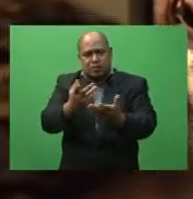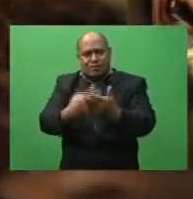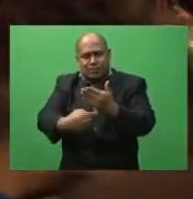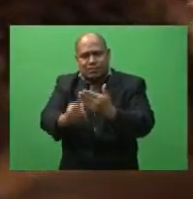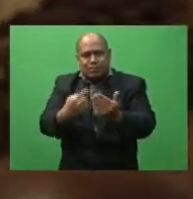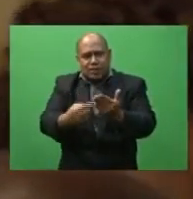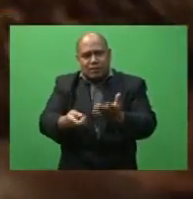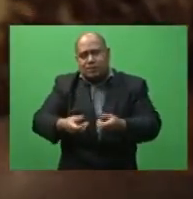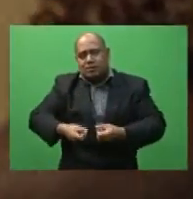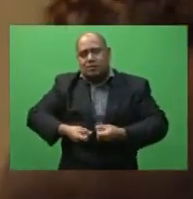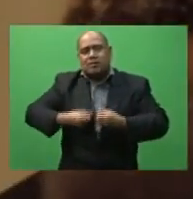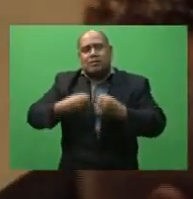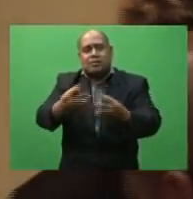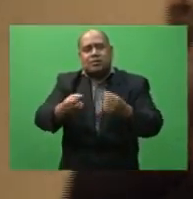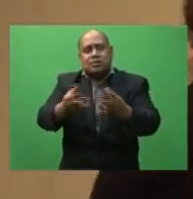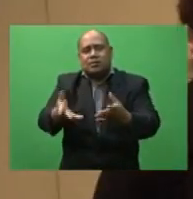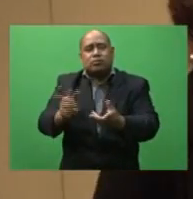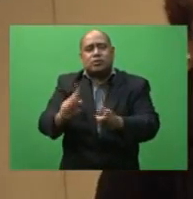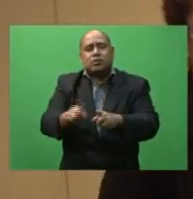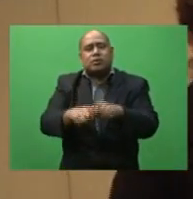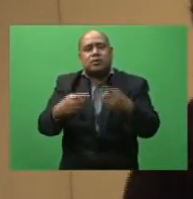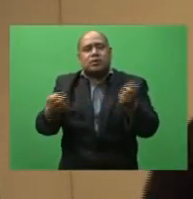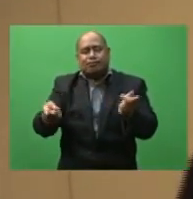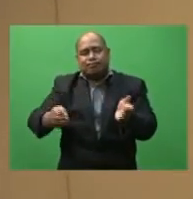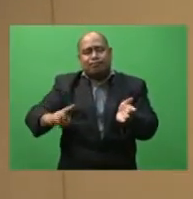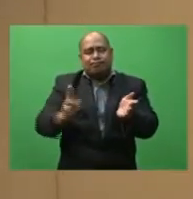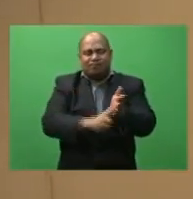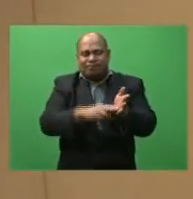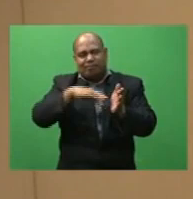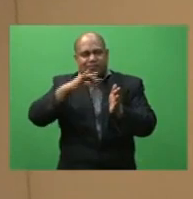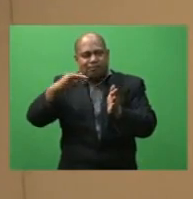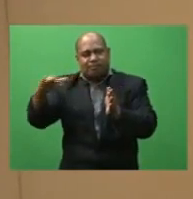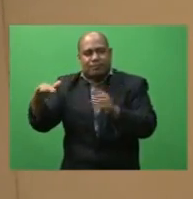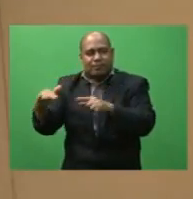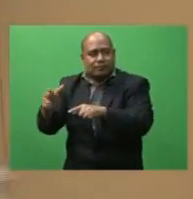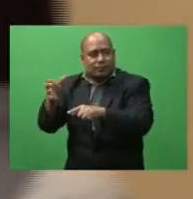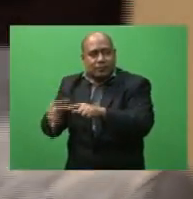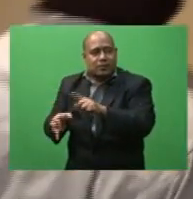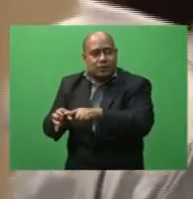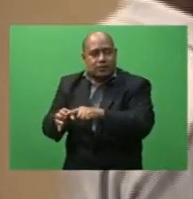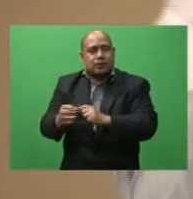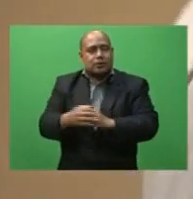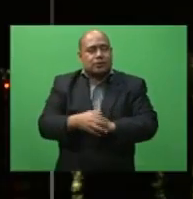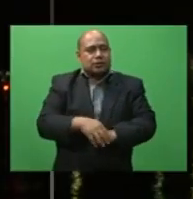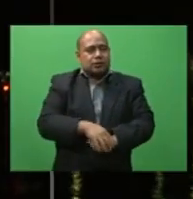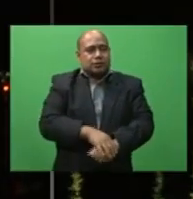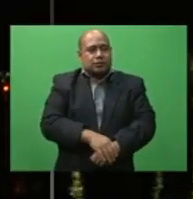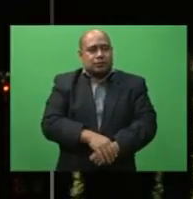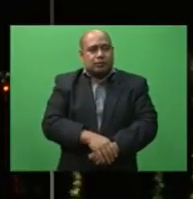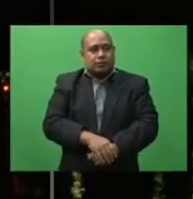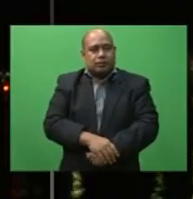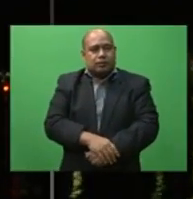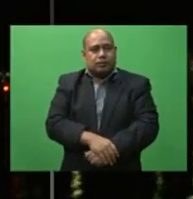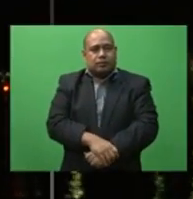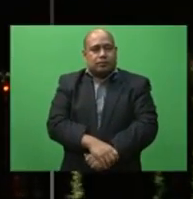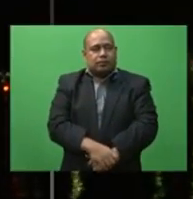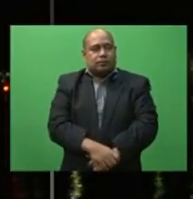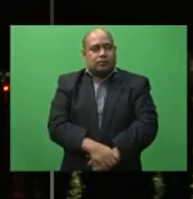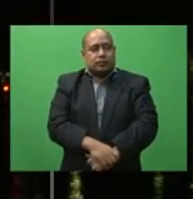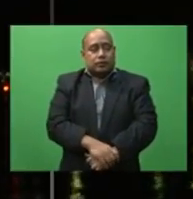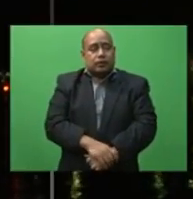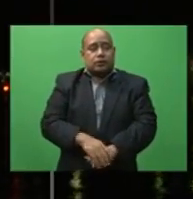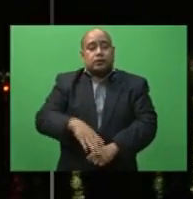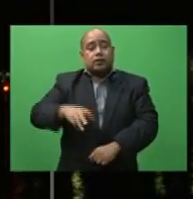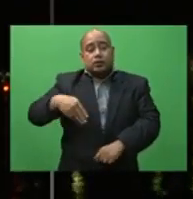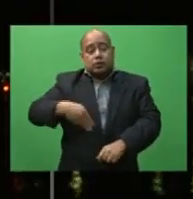all items to Singh's nominated legal counsel. Edwin Nund, FBC News. Some members of the